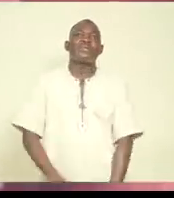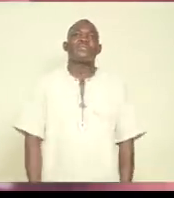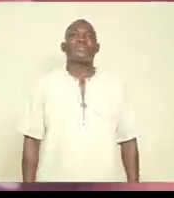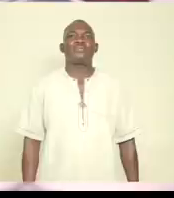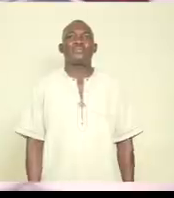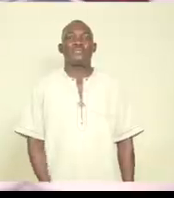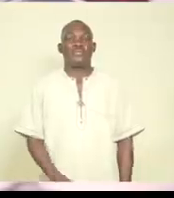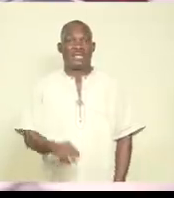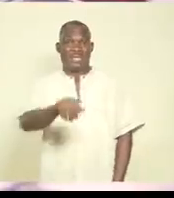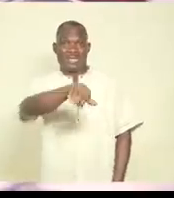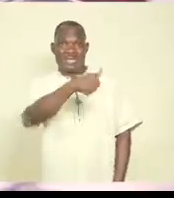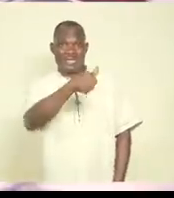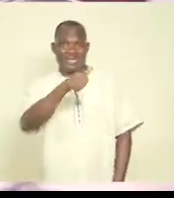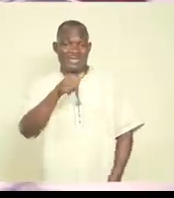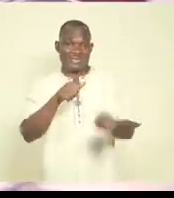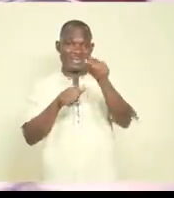This,